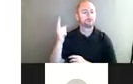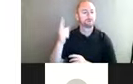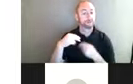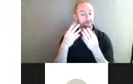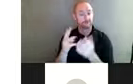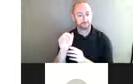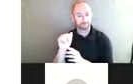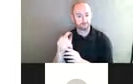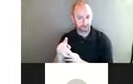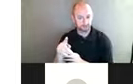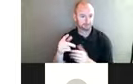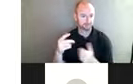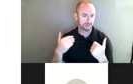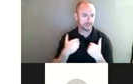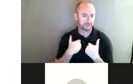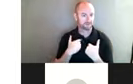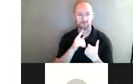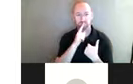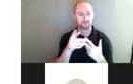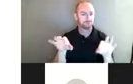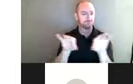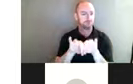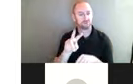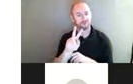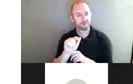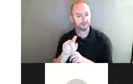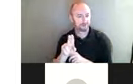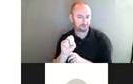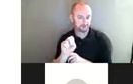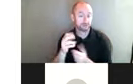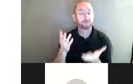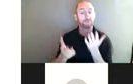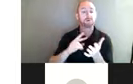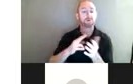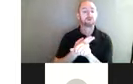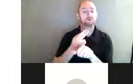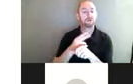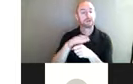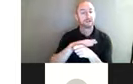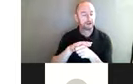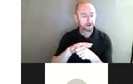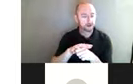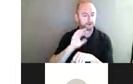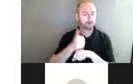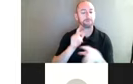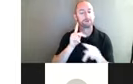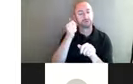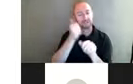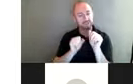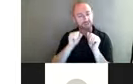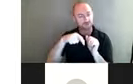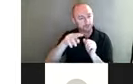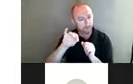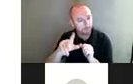that has no real added value. And that might mean you use an area-based measure like people per square mile or